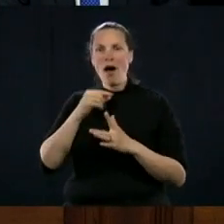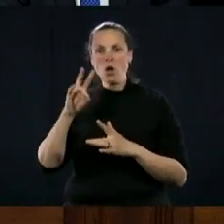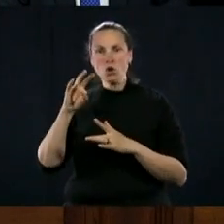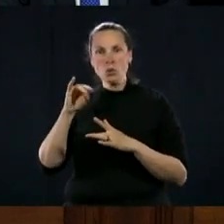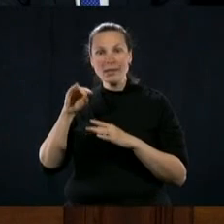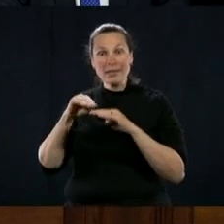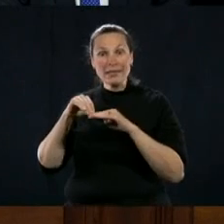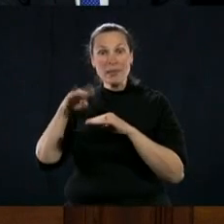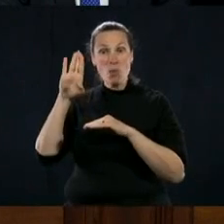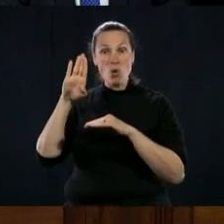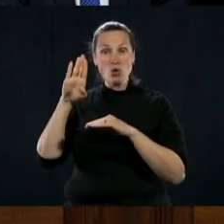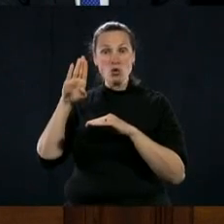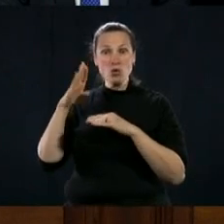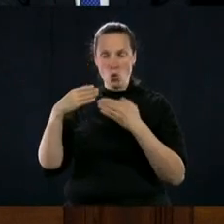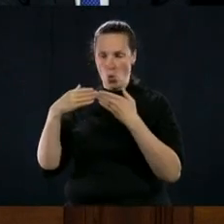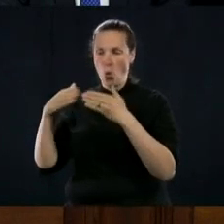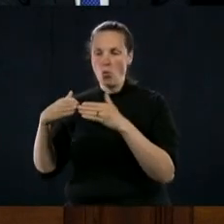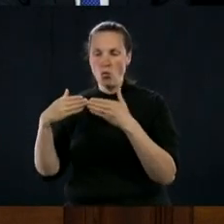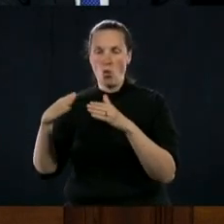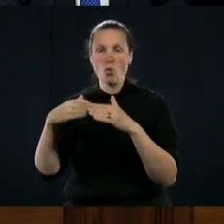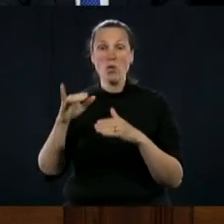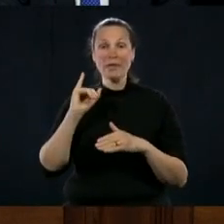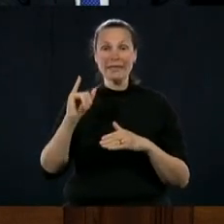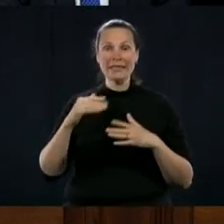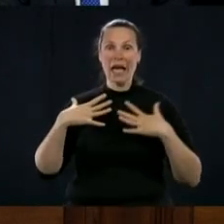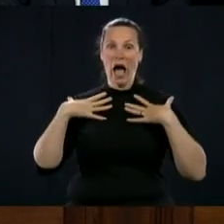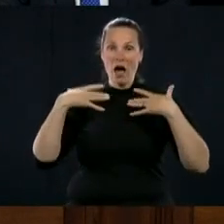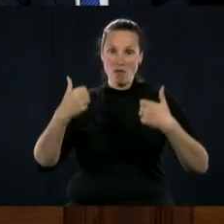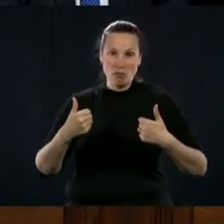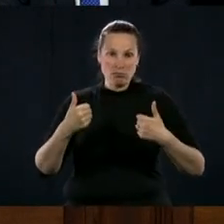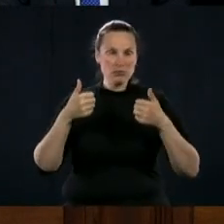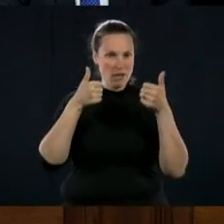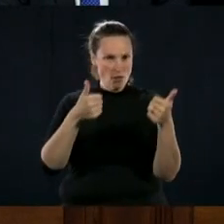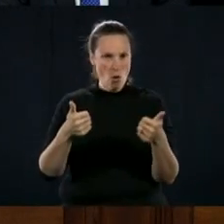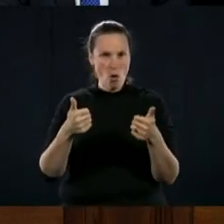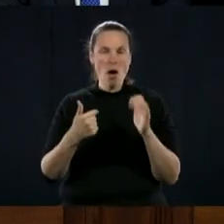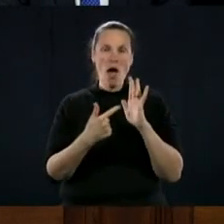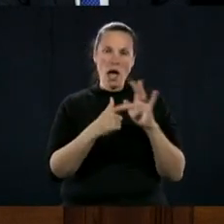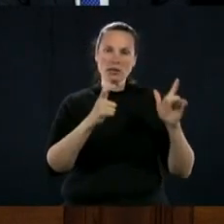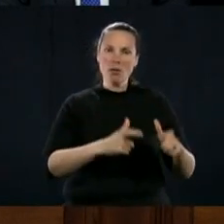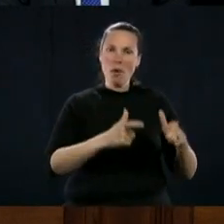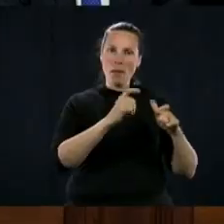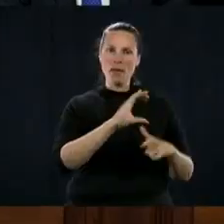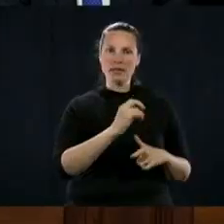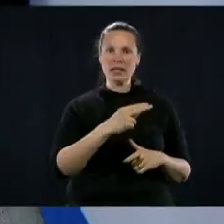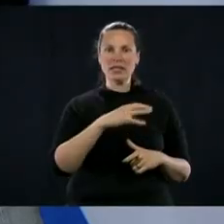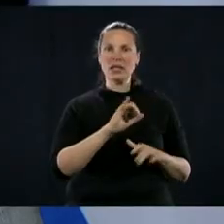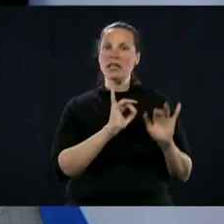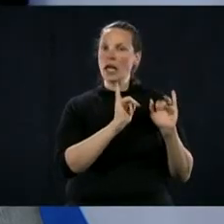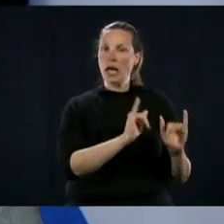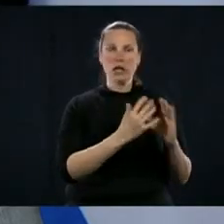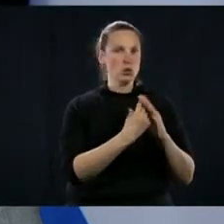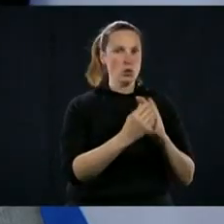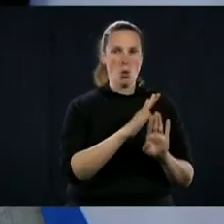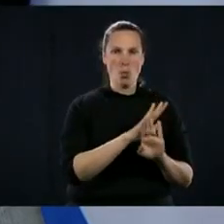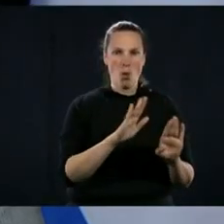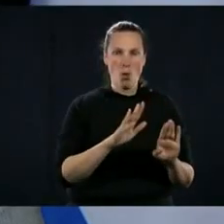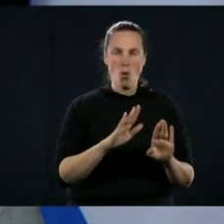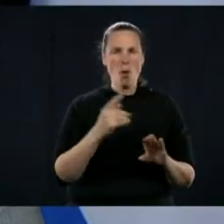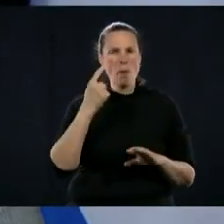deconfining people who are 70 and over who are in good health. Of course, we're not talking about people who live in CHSLDs. What do you think about